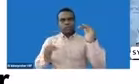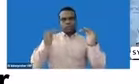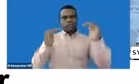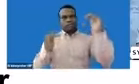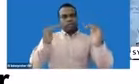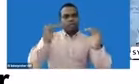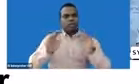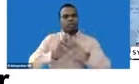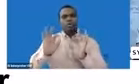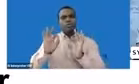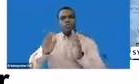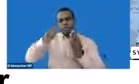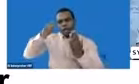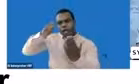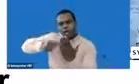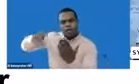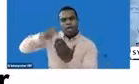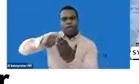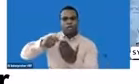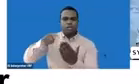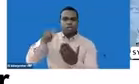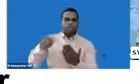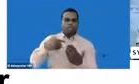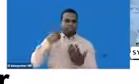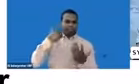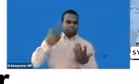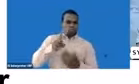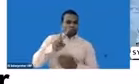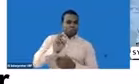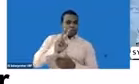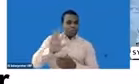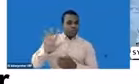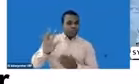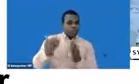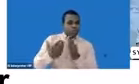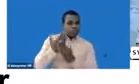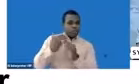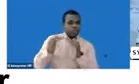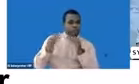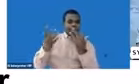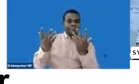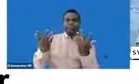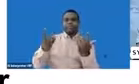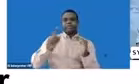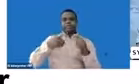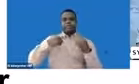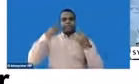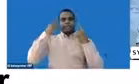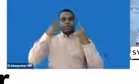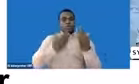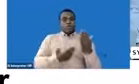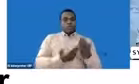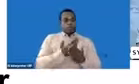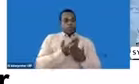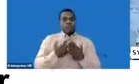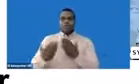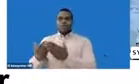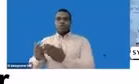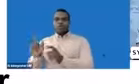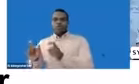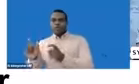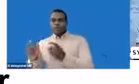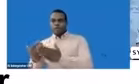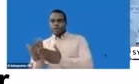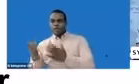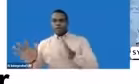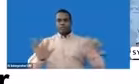issues, by all means, try new technology and use AI and XR and whatever. But if you try something new, you need